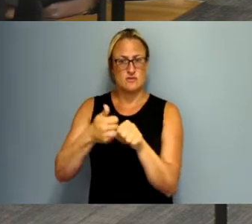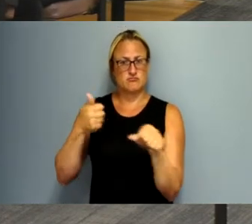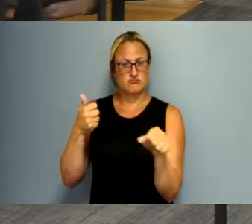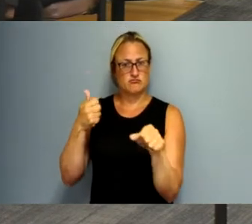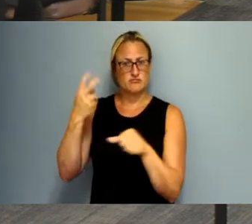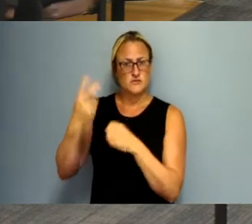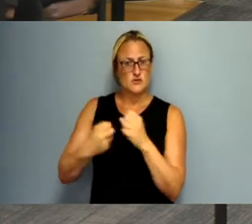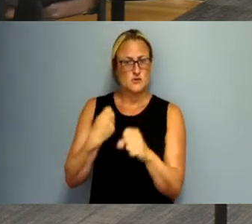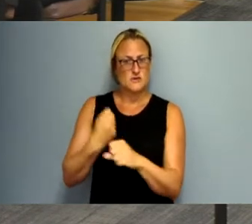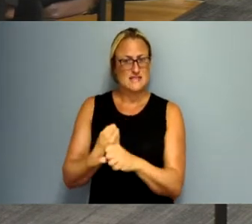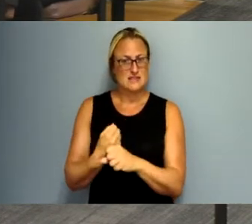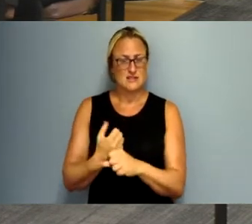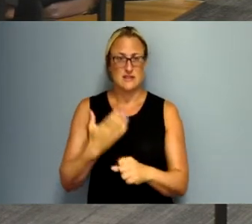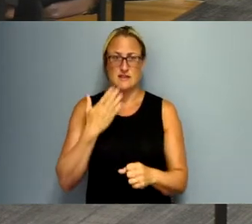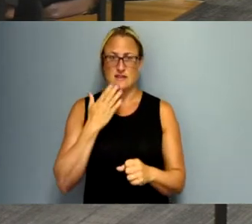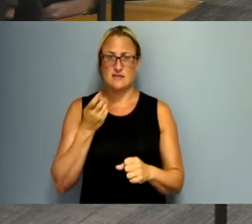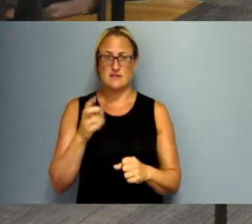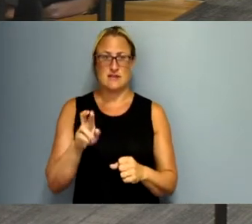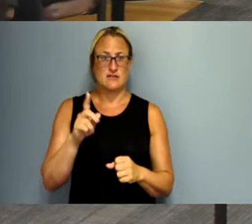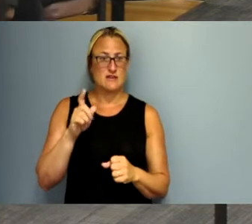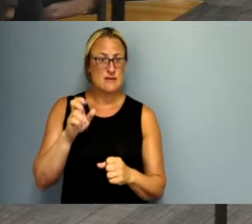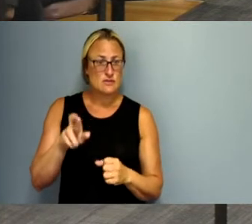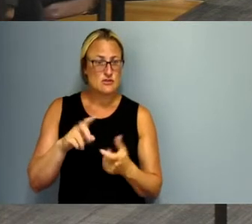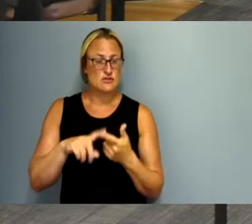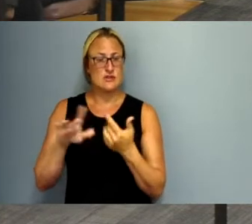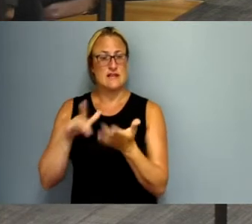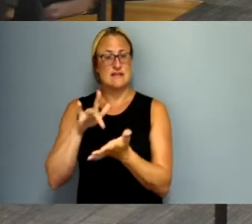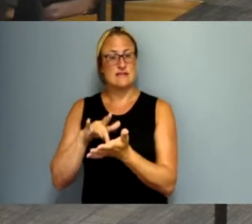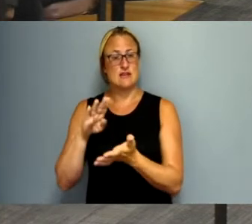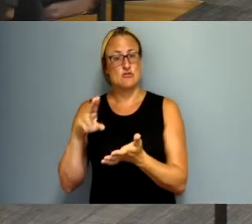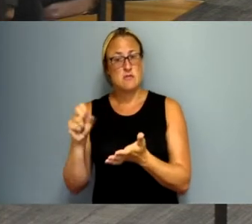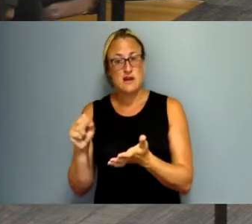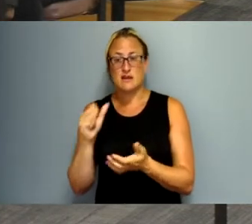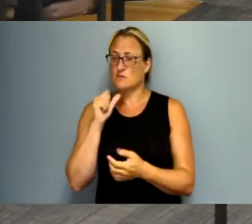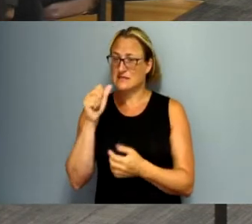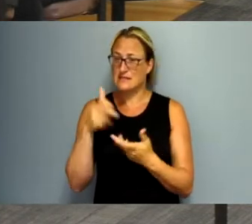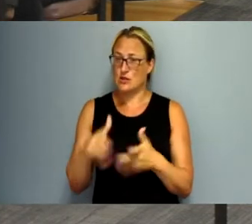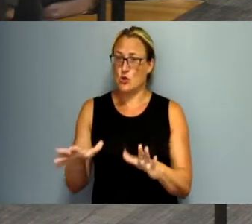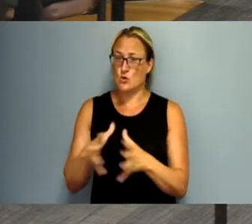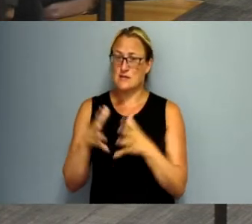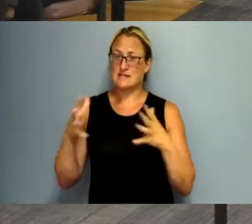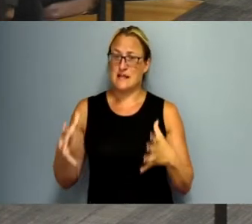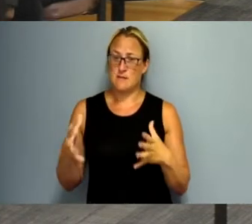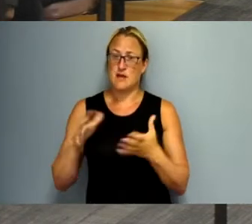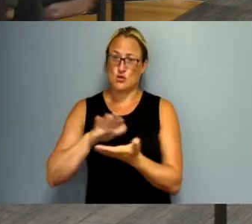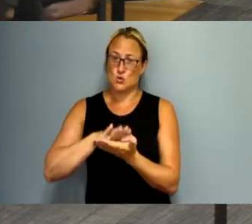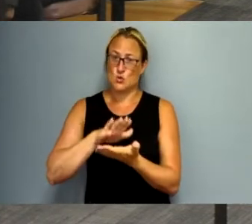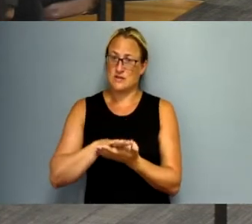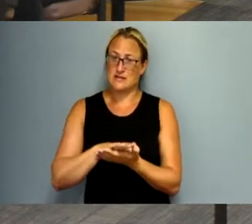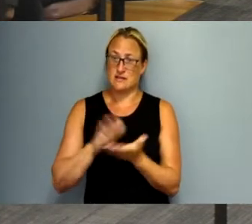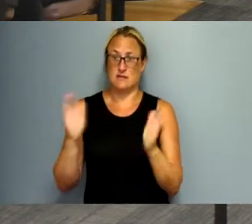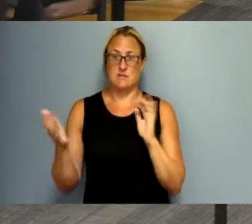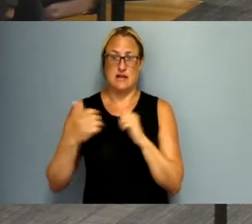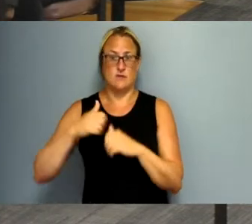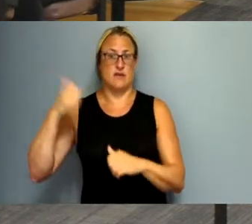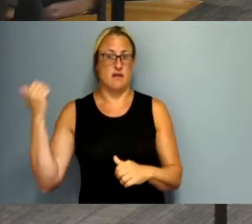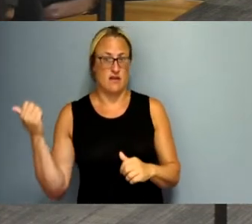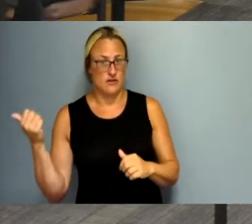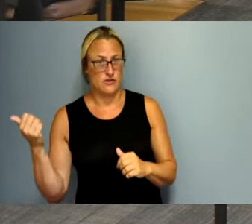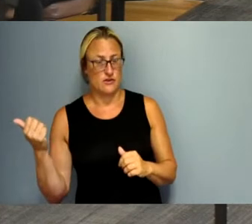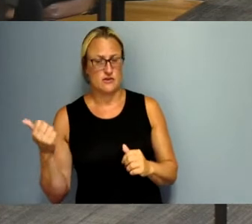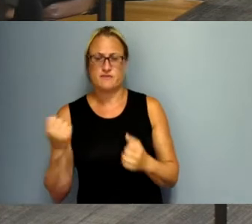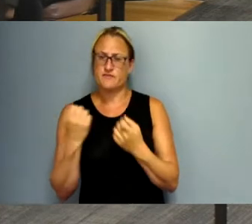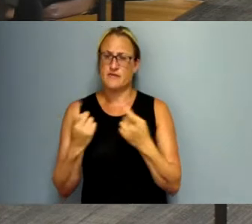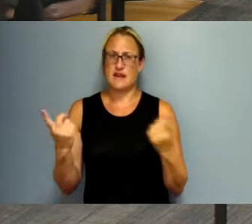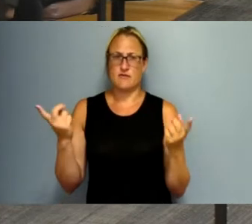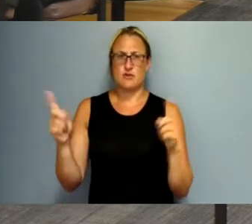other people, Central Bucks. Central Bucks did not lose so much schooling. And everyone agrees that